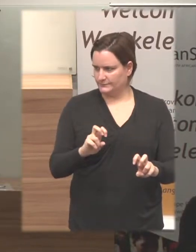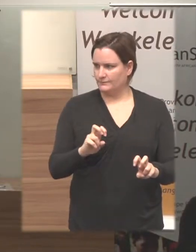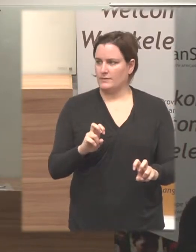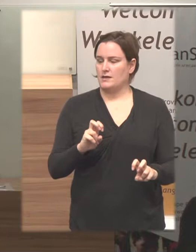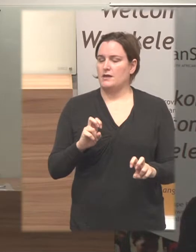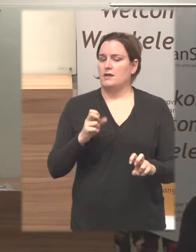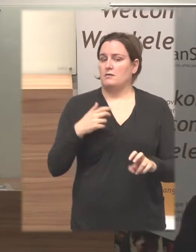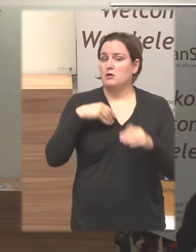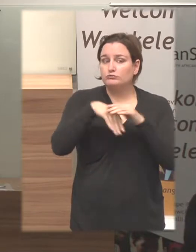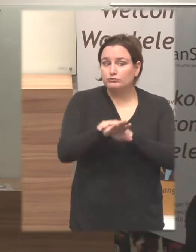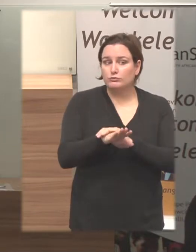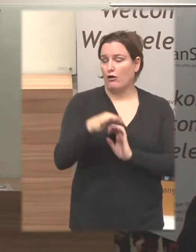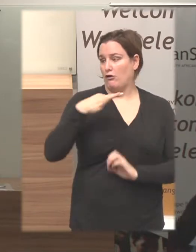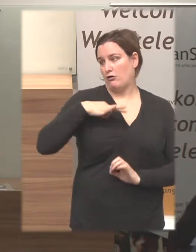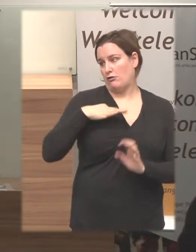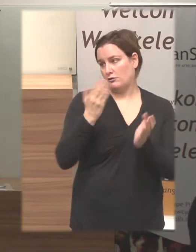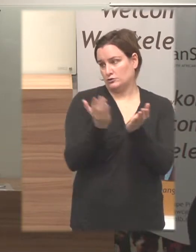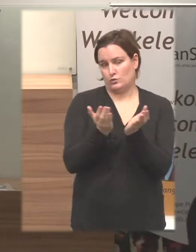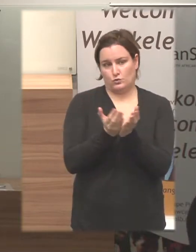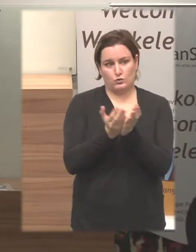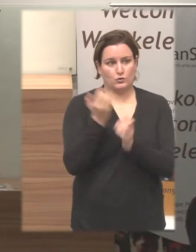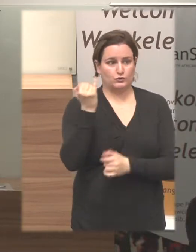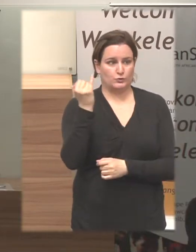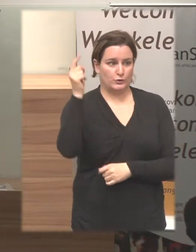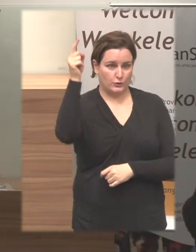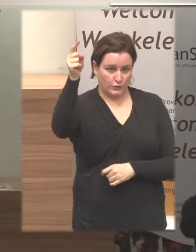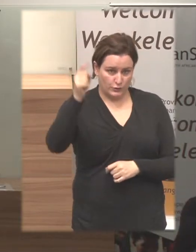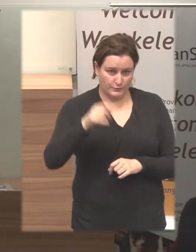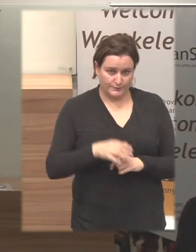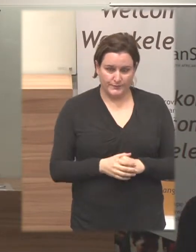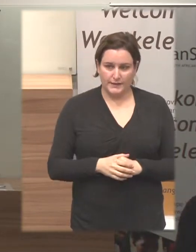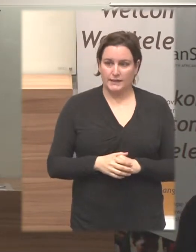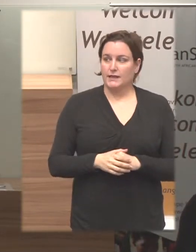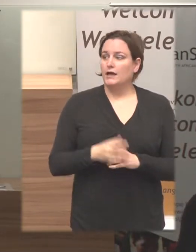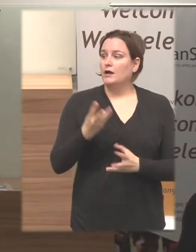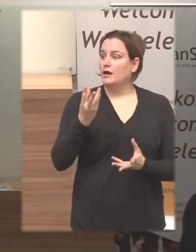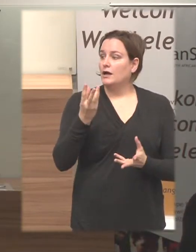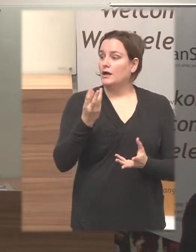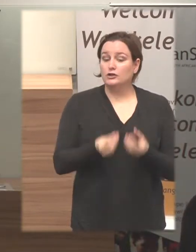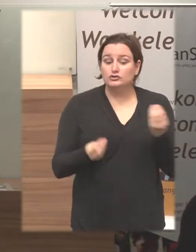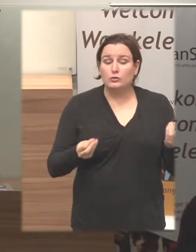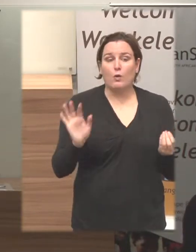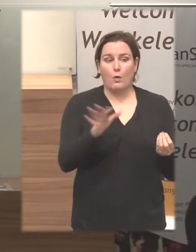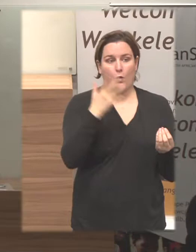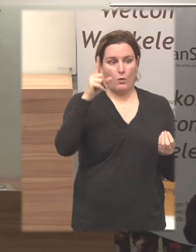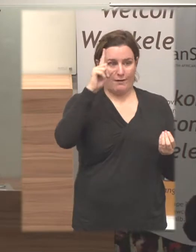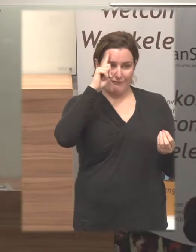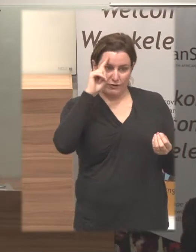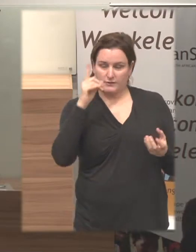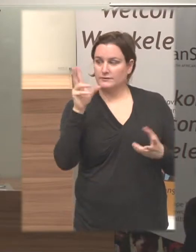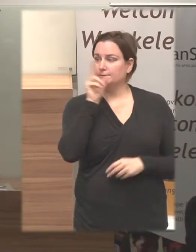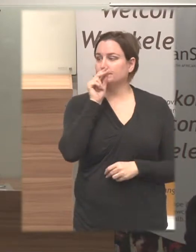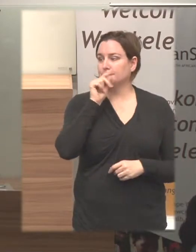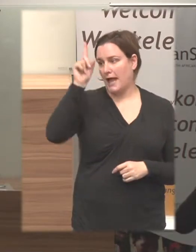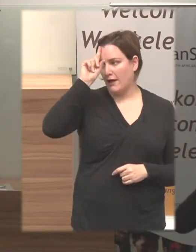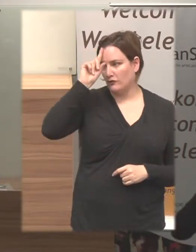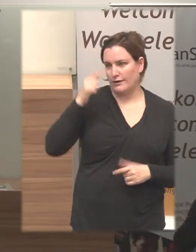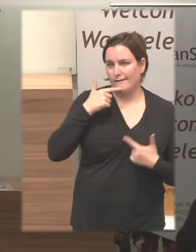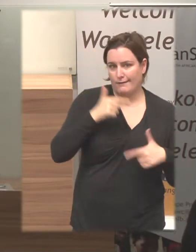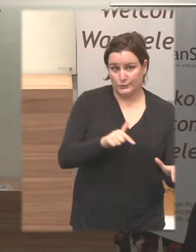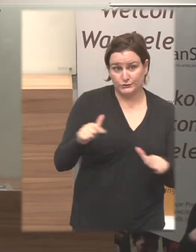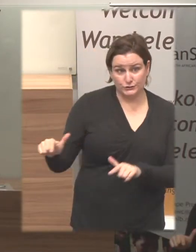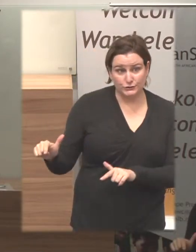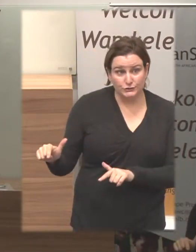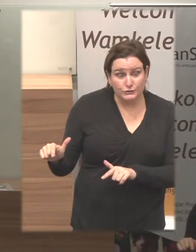girls-only school in Johannesburg, where all the learners were African and spoke African languages, but they were schooled